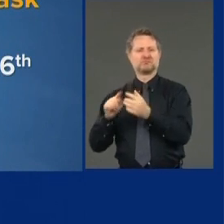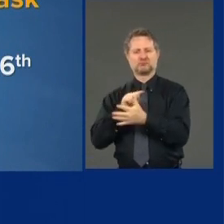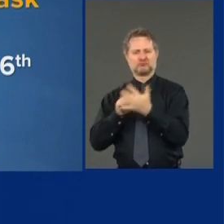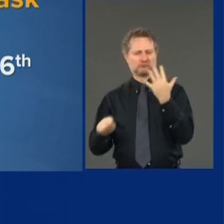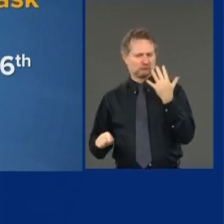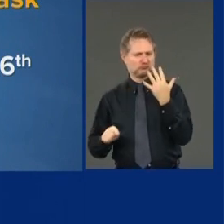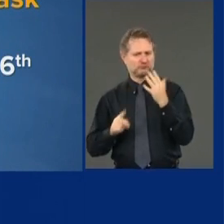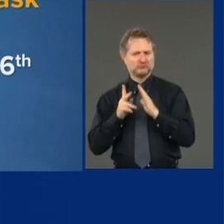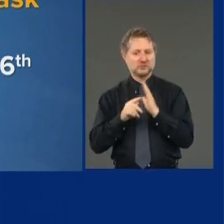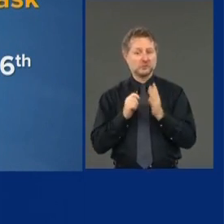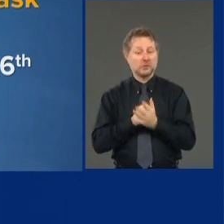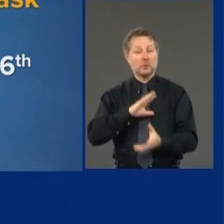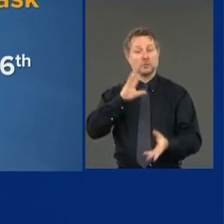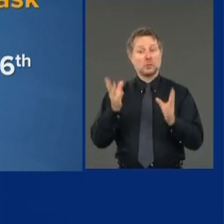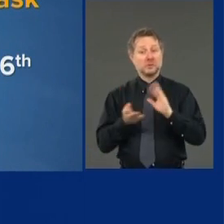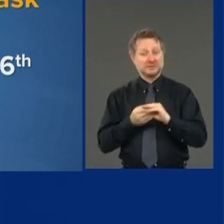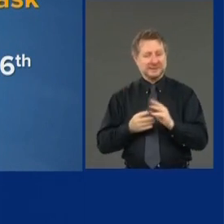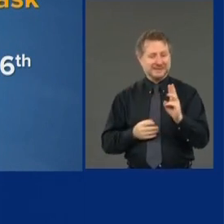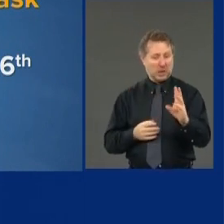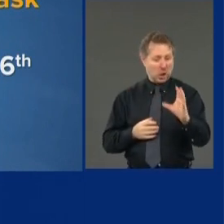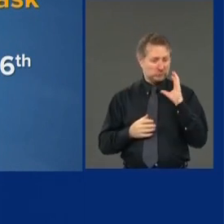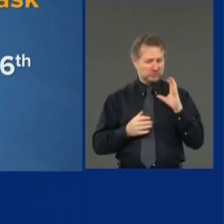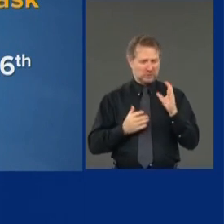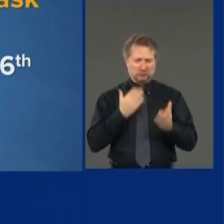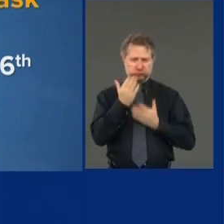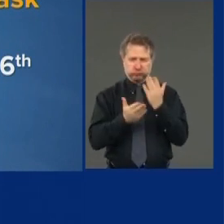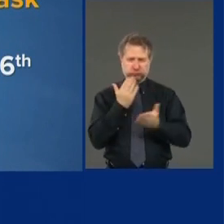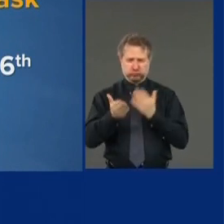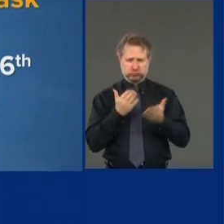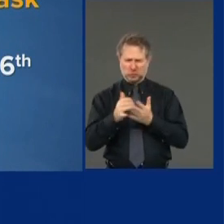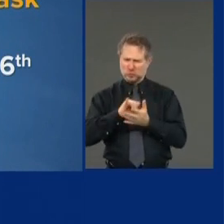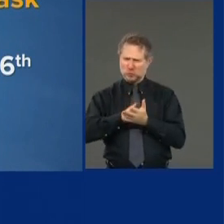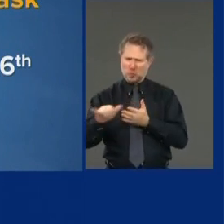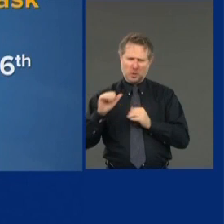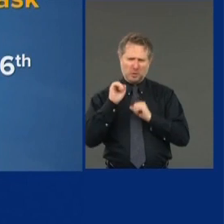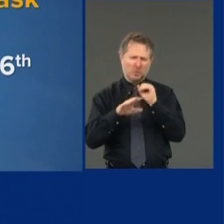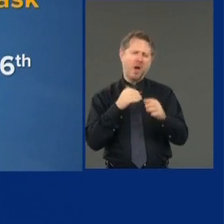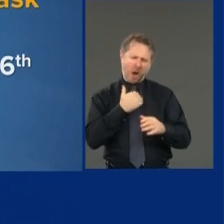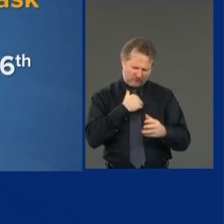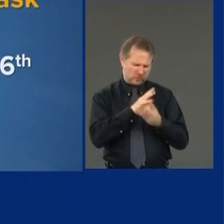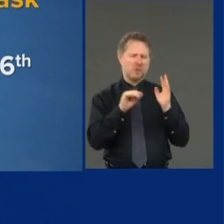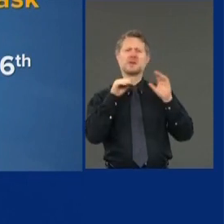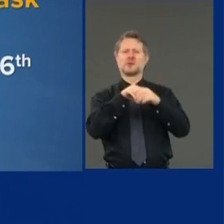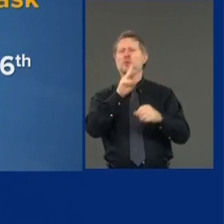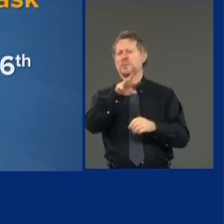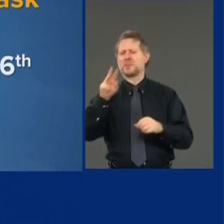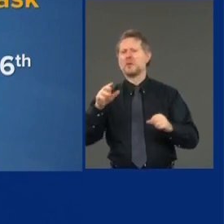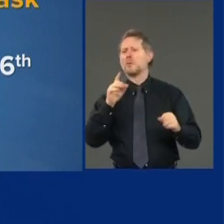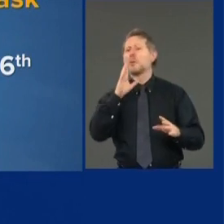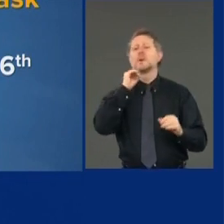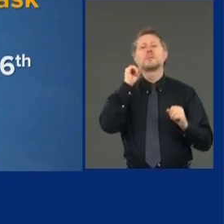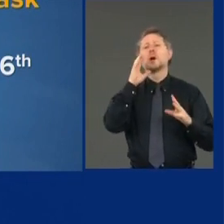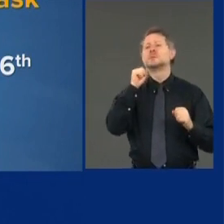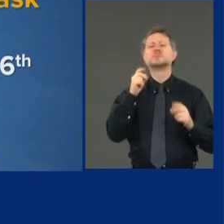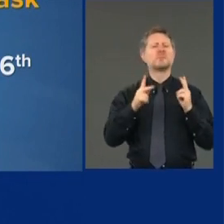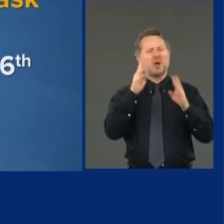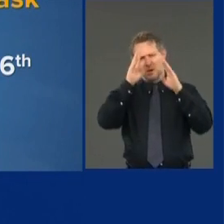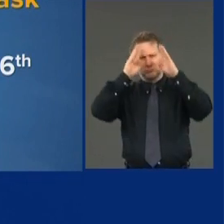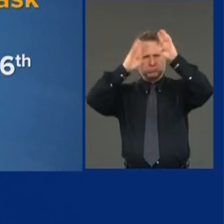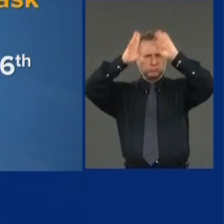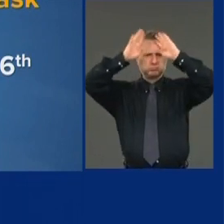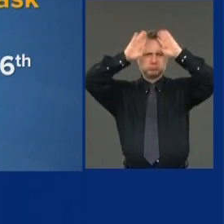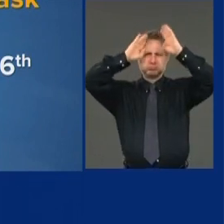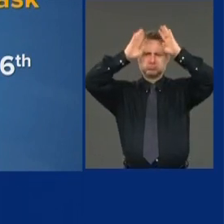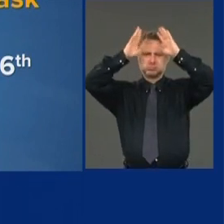of the 600, all 600 are going to be put up. They are amazing what people did, really amazing. But we're going to show you 5 more